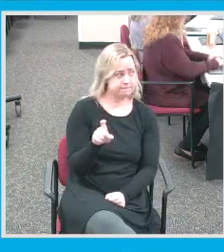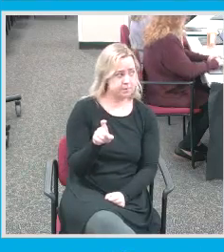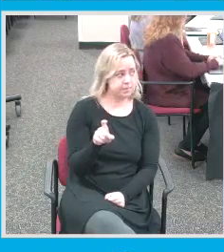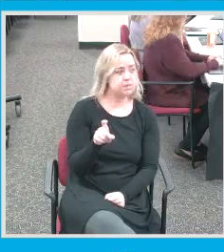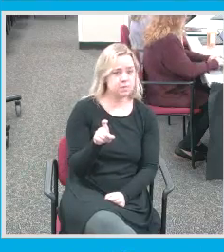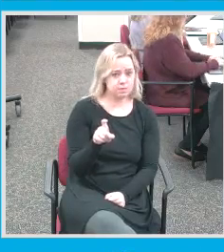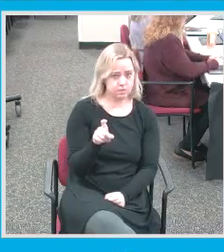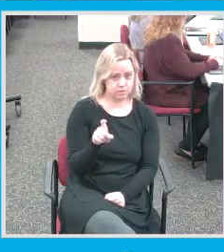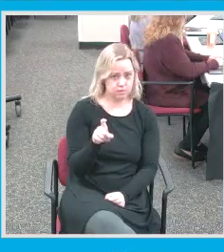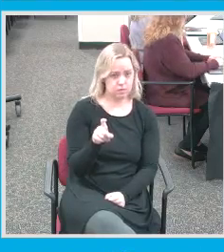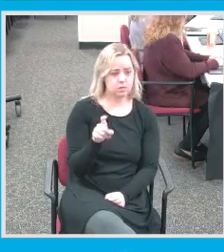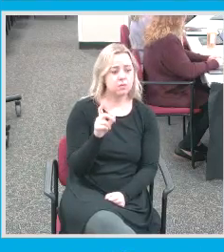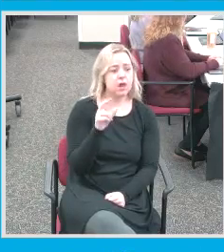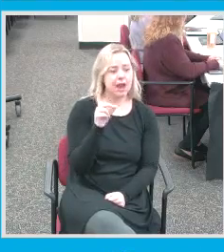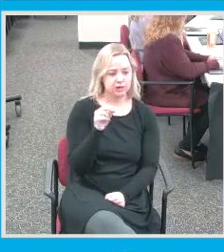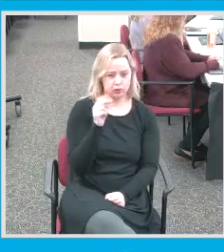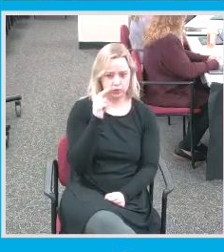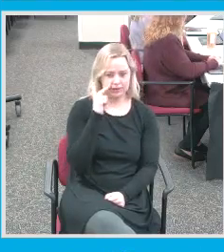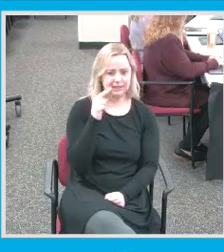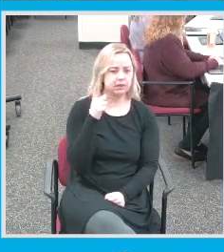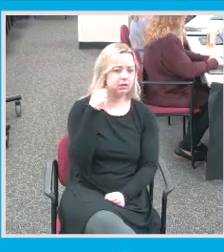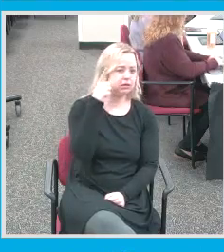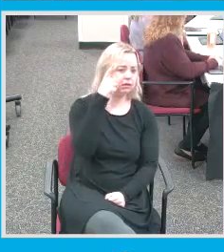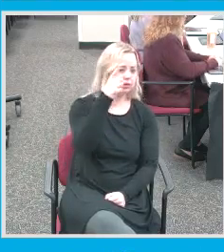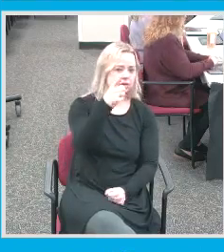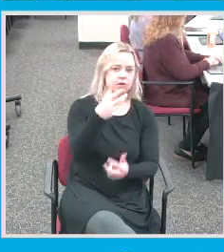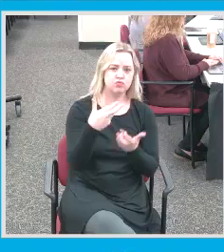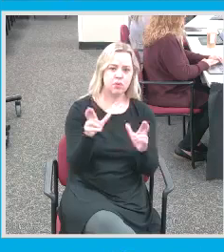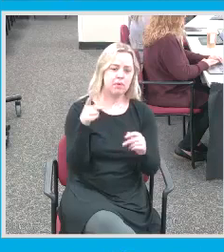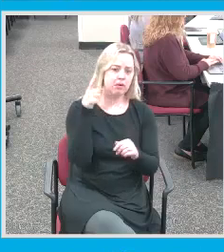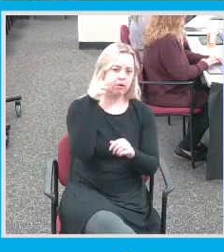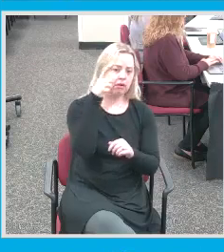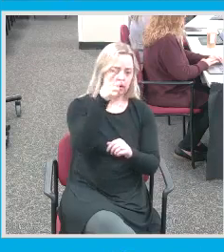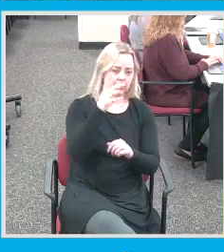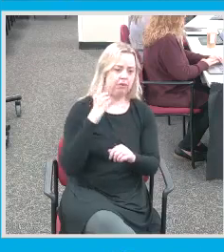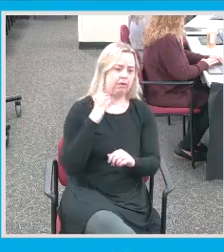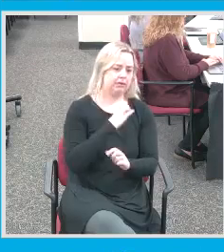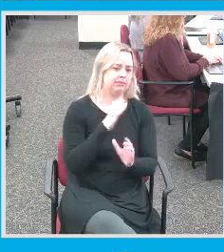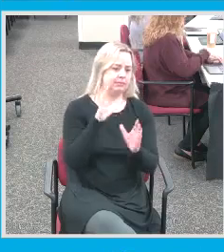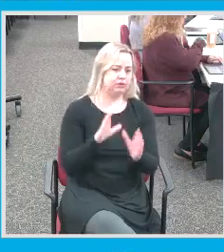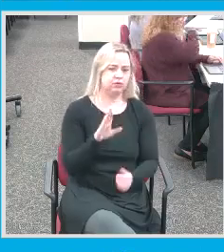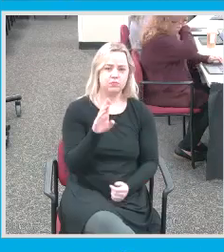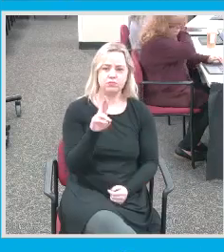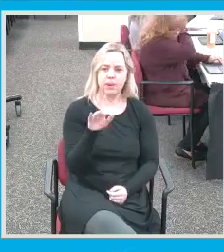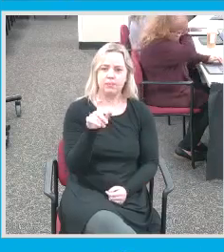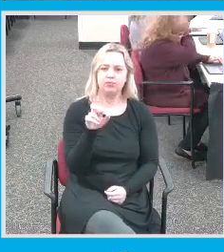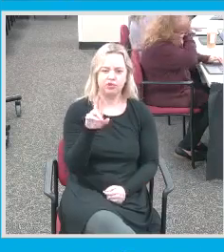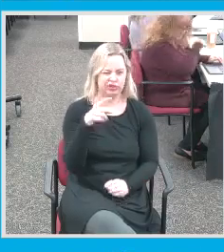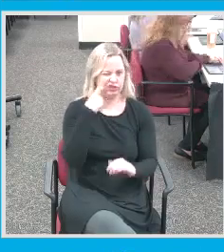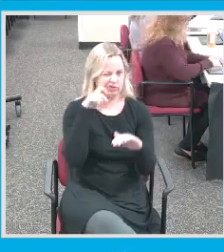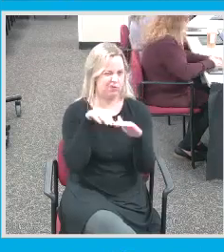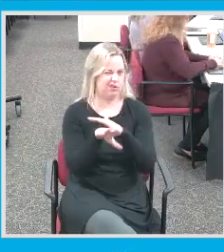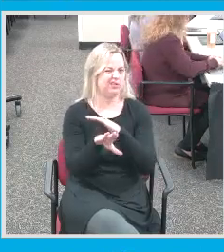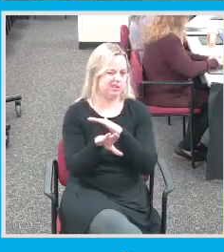And I do see at the back of the room, Commissioner Cammie Bremer just walked in the room, so thank you.